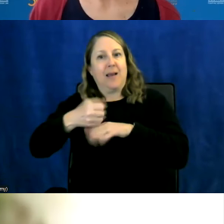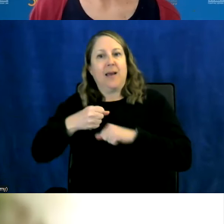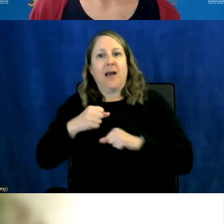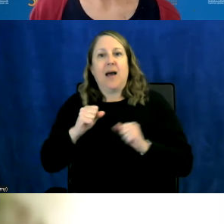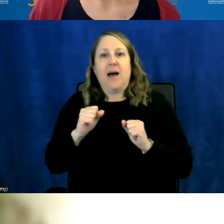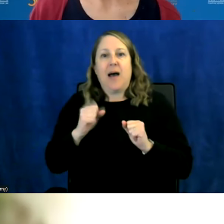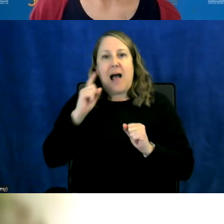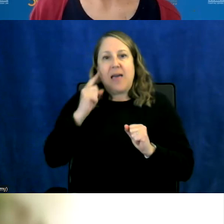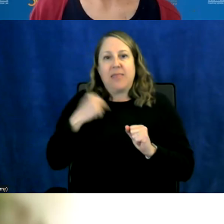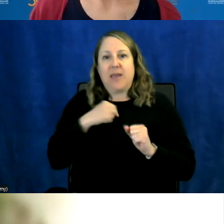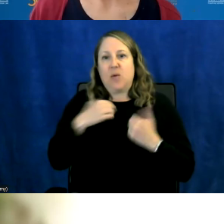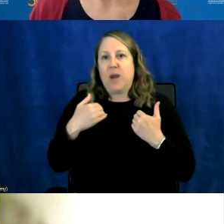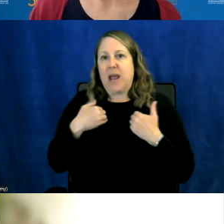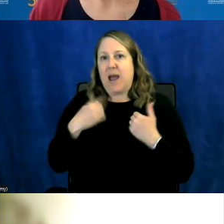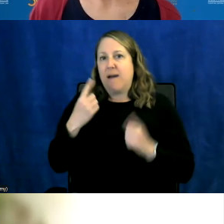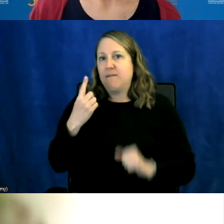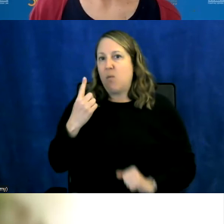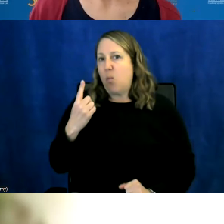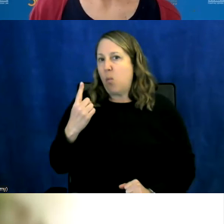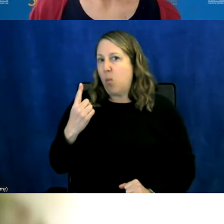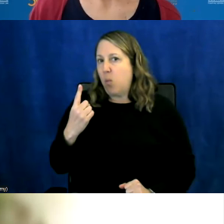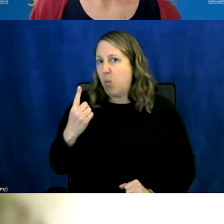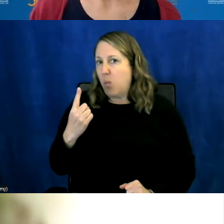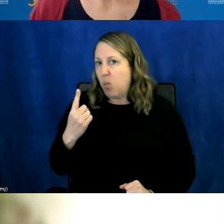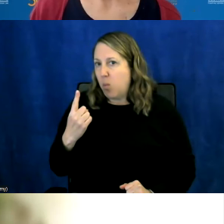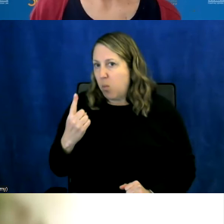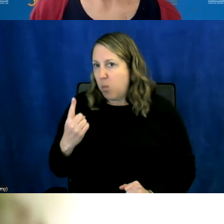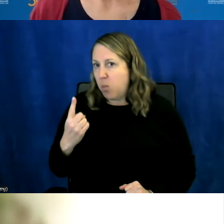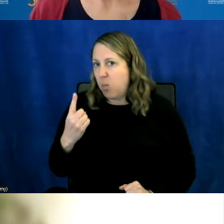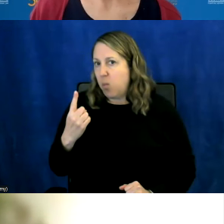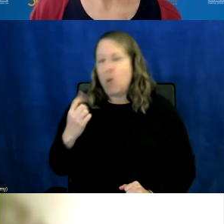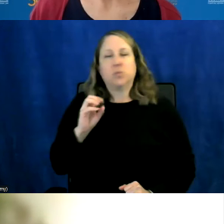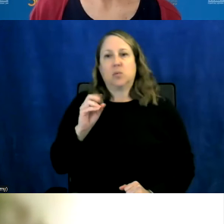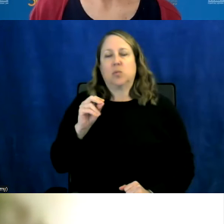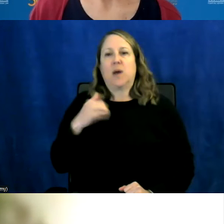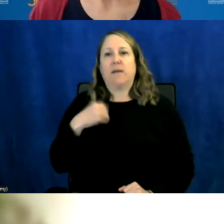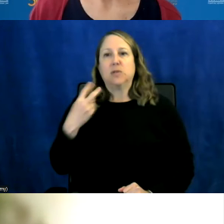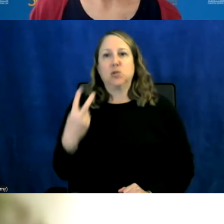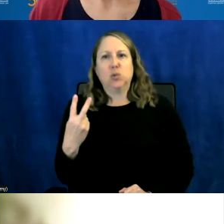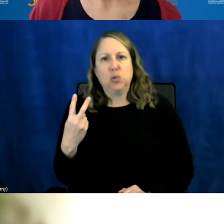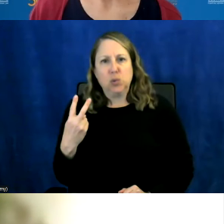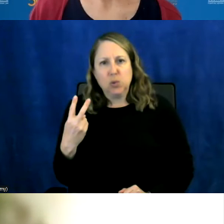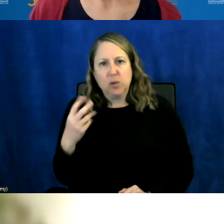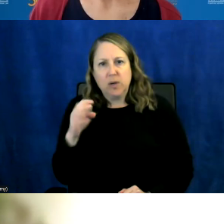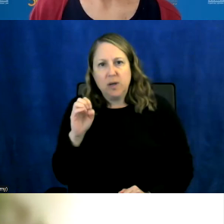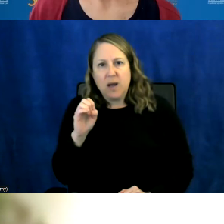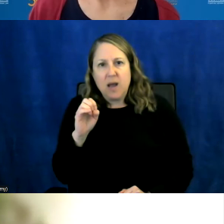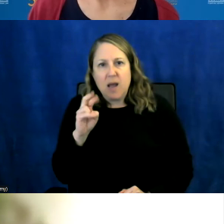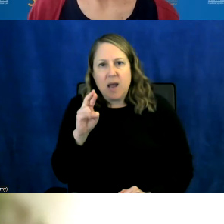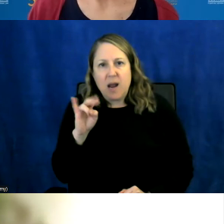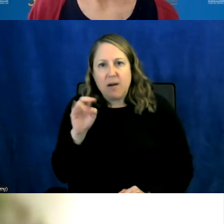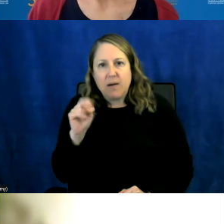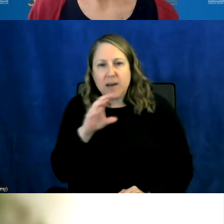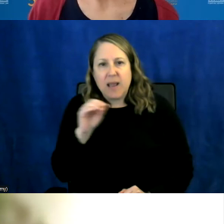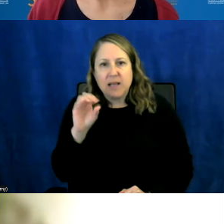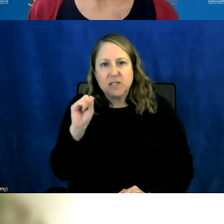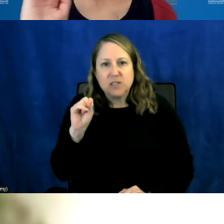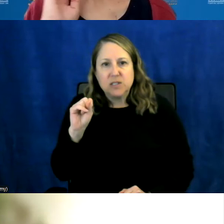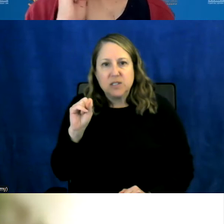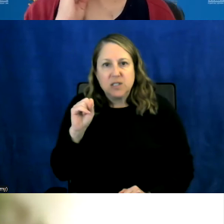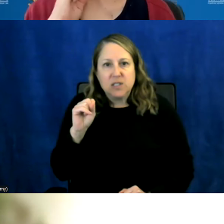I think we do have one, where we did have two. I think Aaron and Shella had questions,